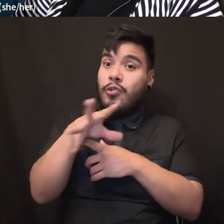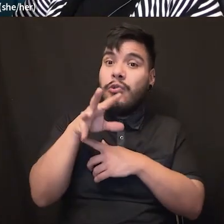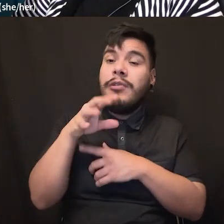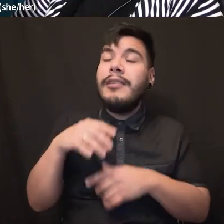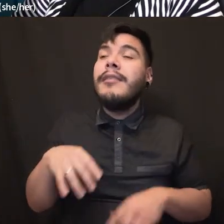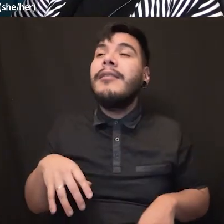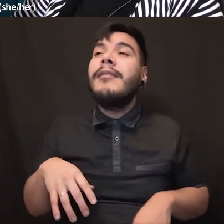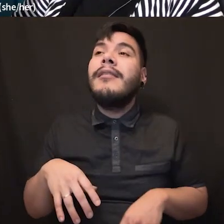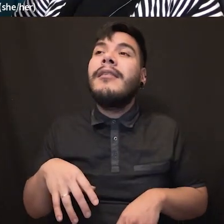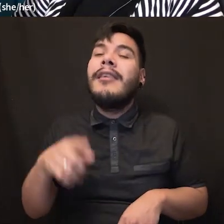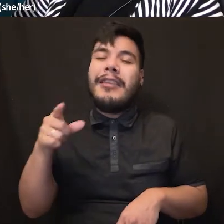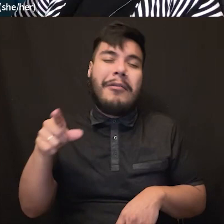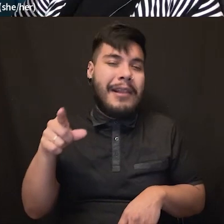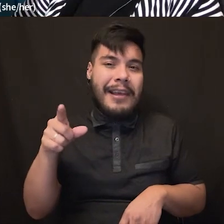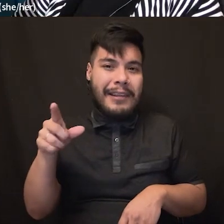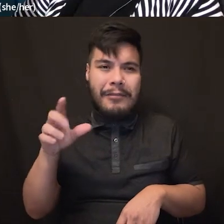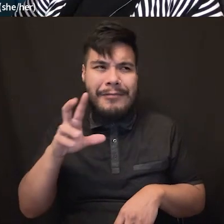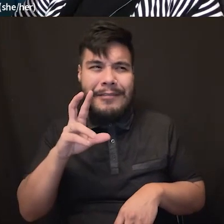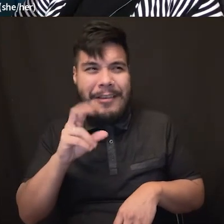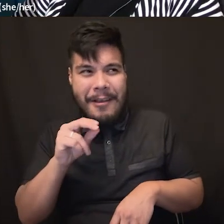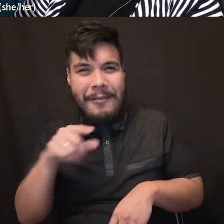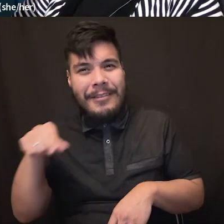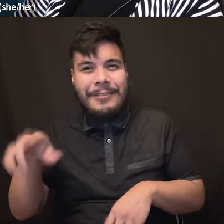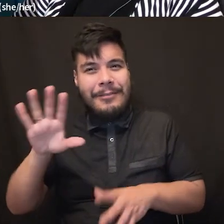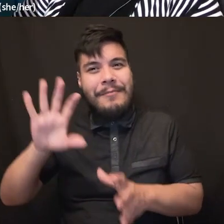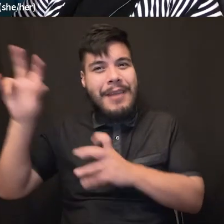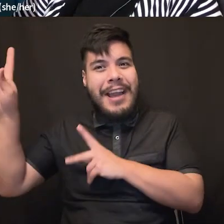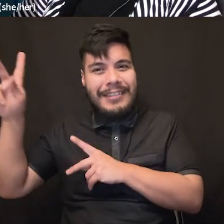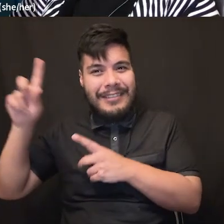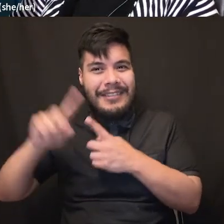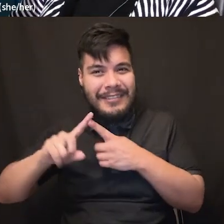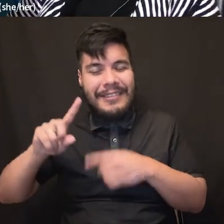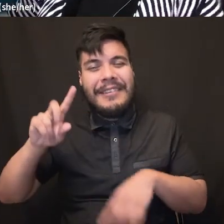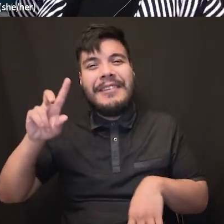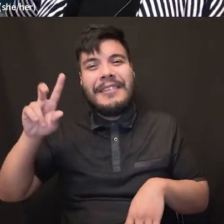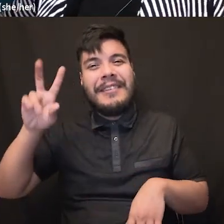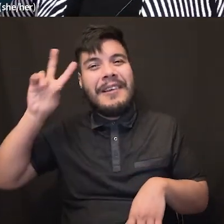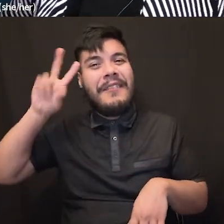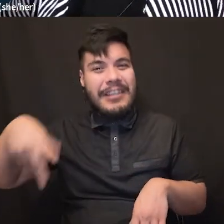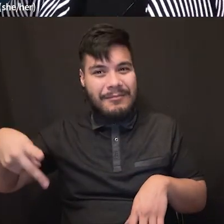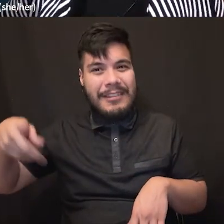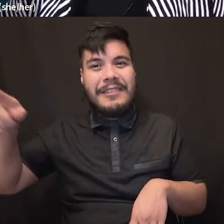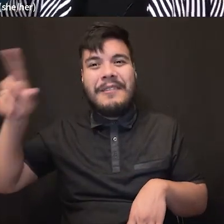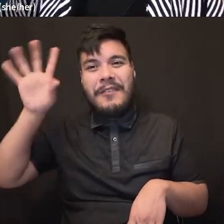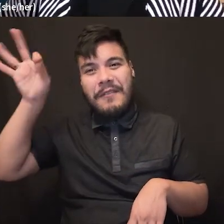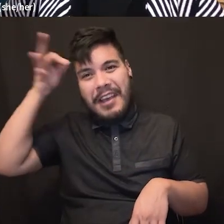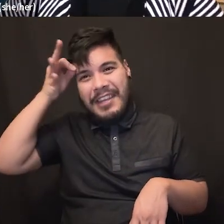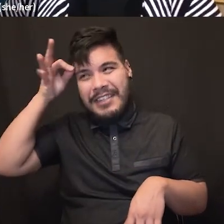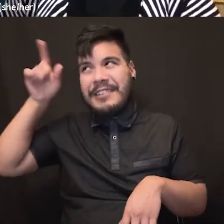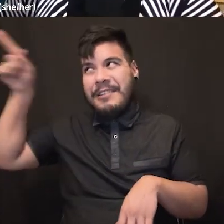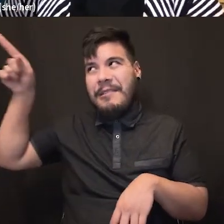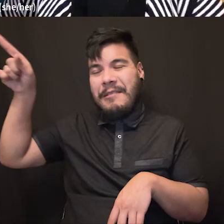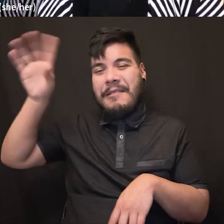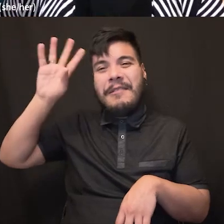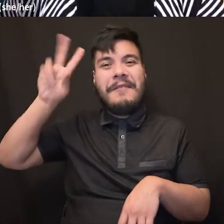No, they were like, no, this is going to like the vice president of FedEx. He's like taking it home with him. So he got to